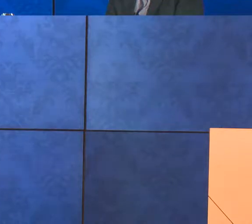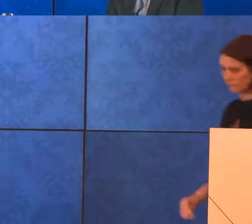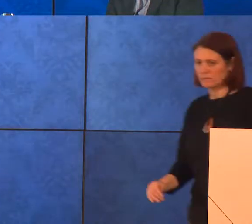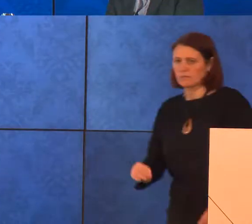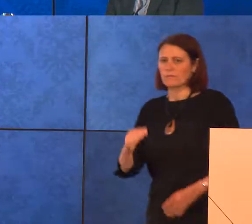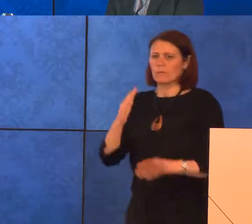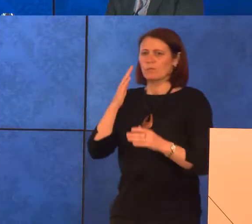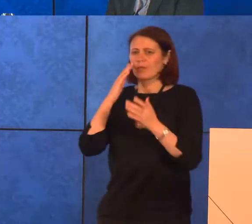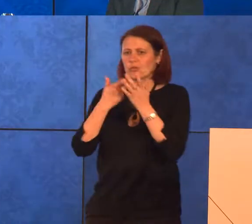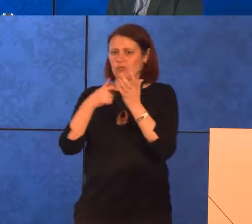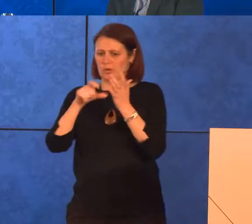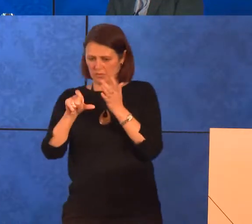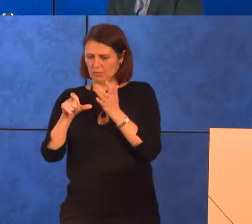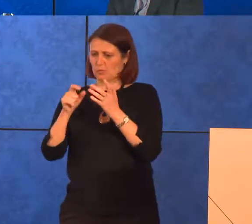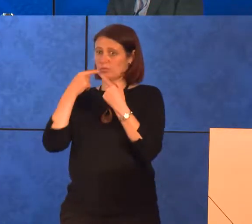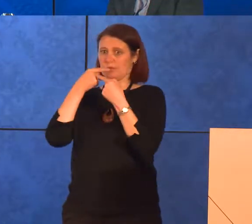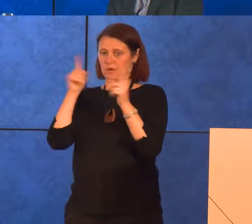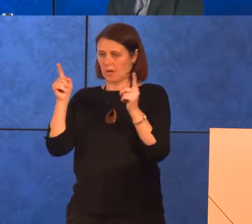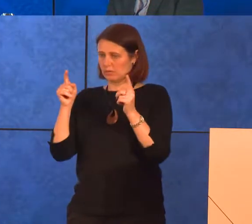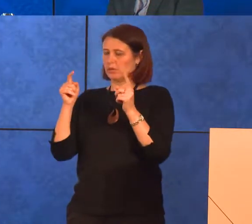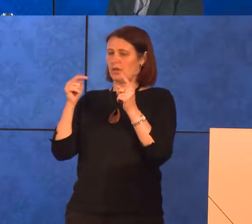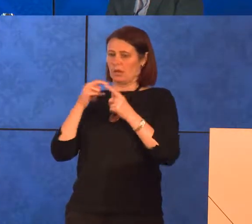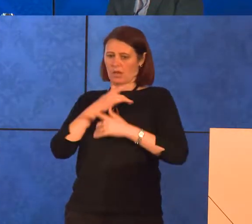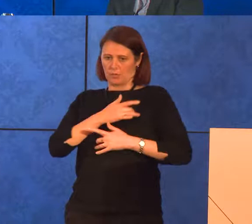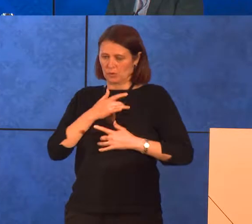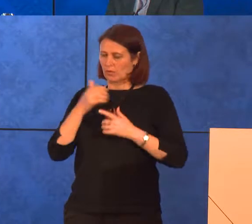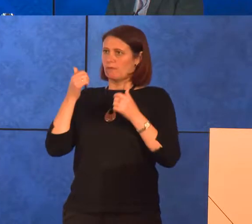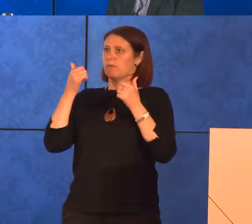going through that state of overwhelm of, oh my God, this is finally happening.